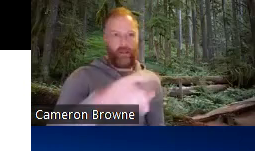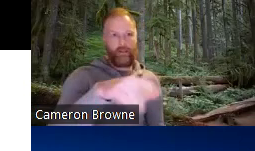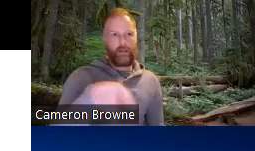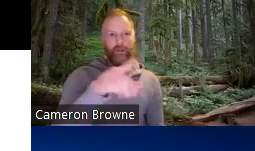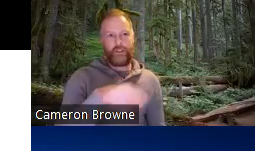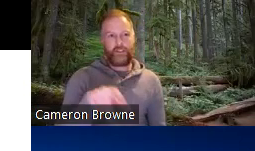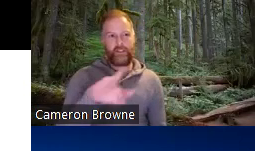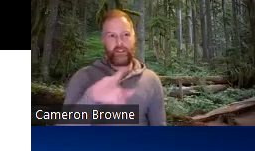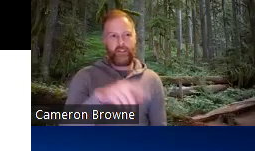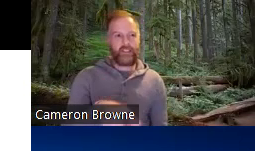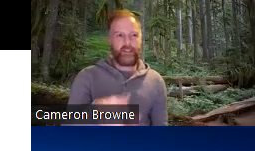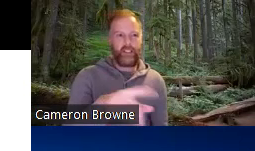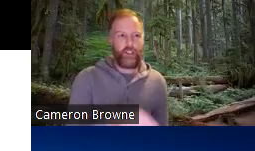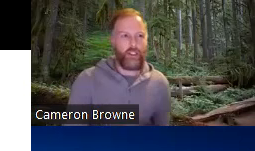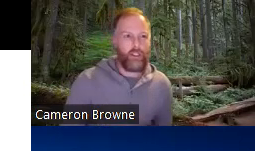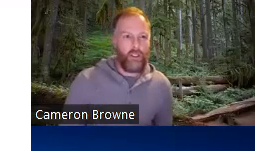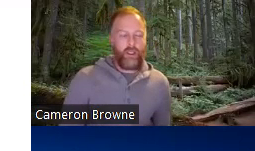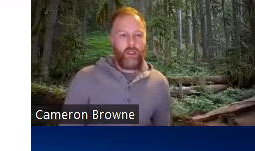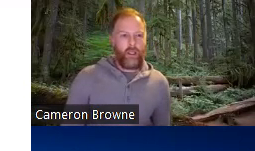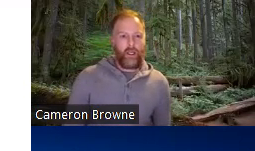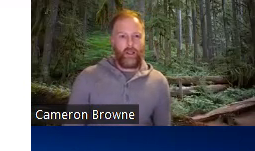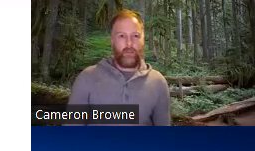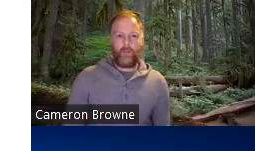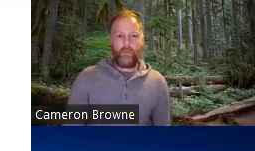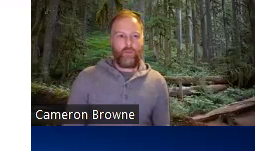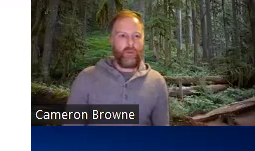Yeah, on just this last section,